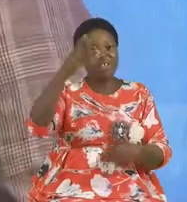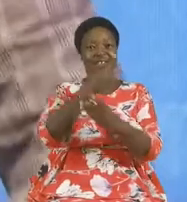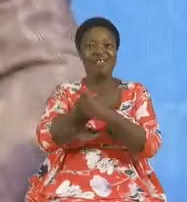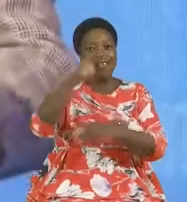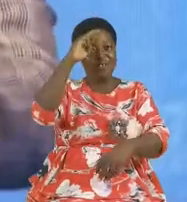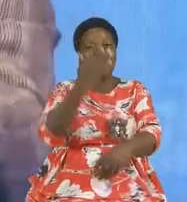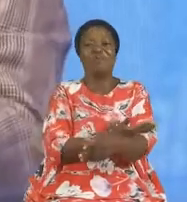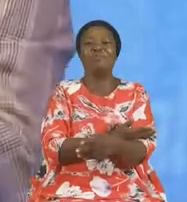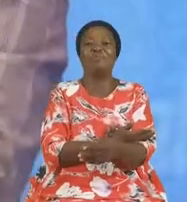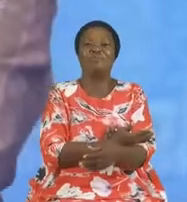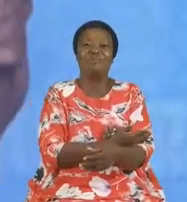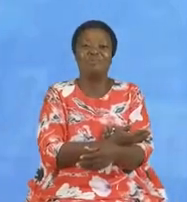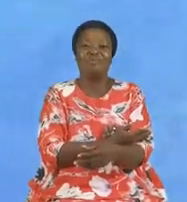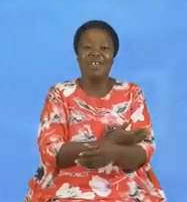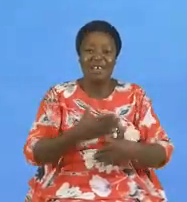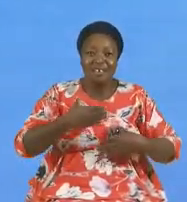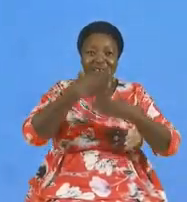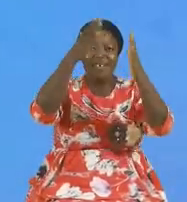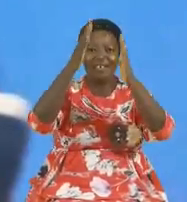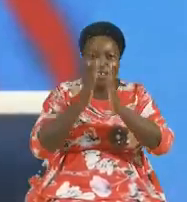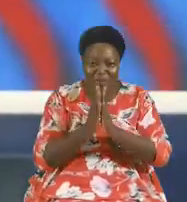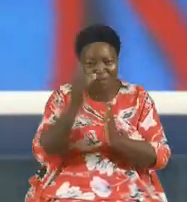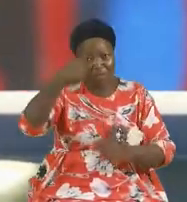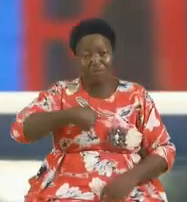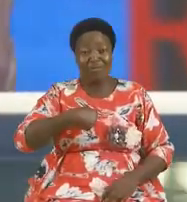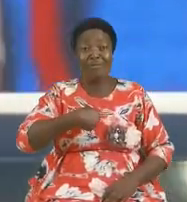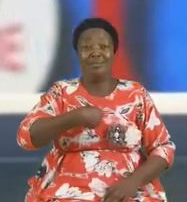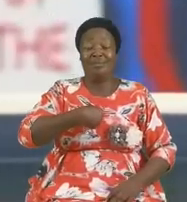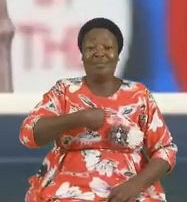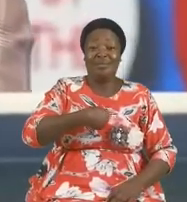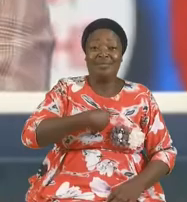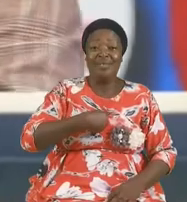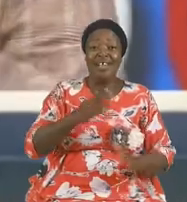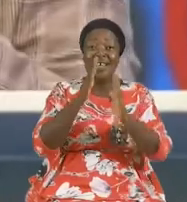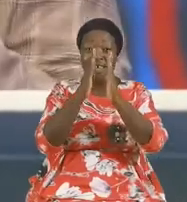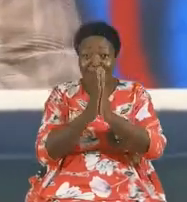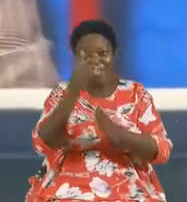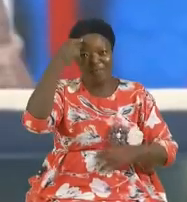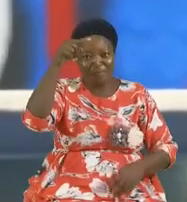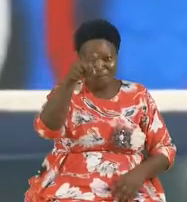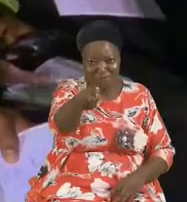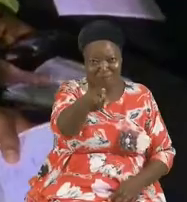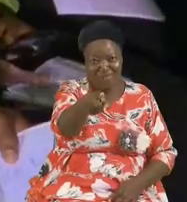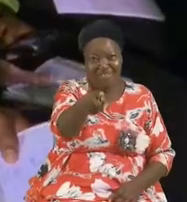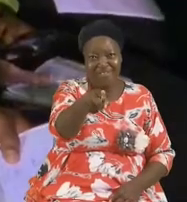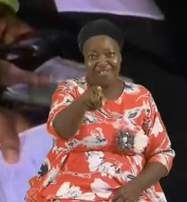darkness into the kingdom of his dear son. Amen for me.